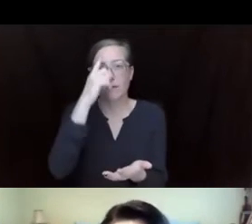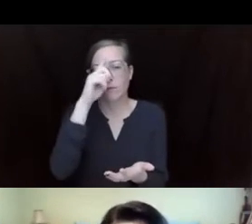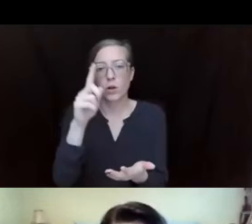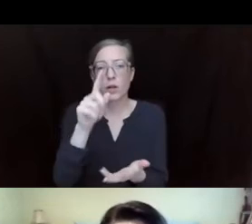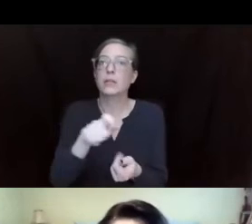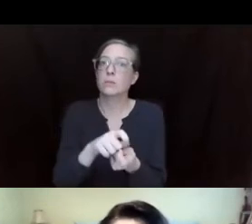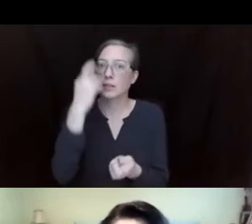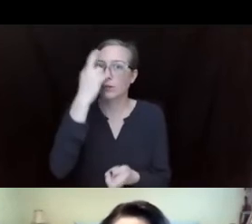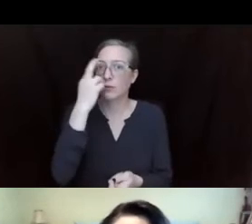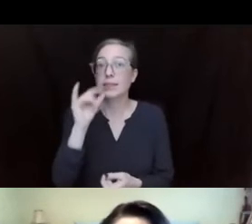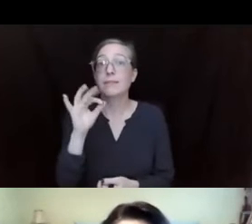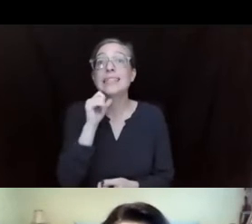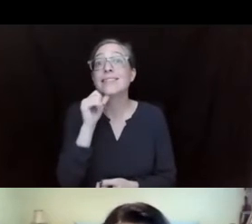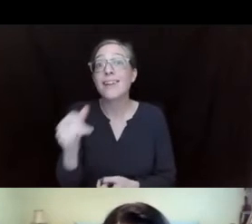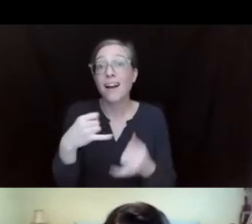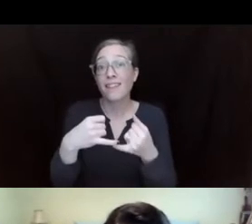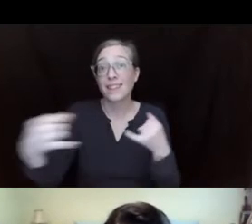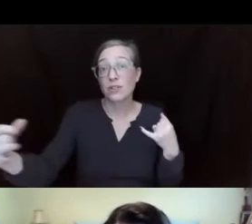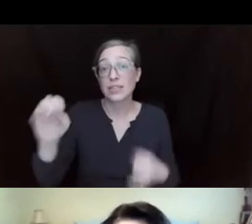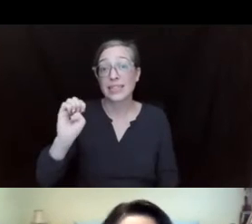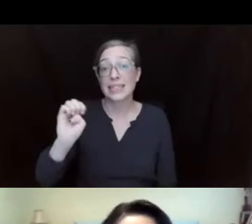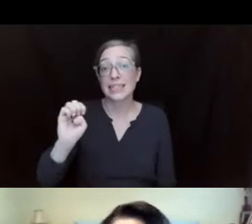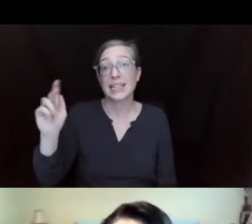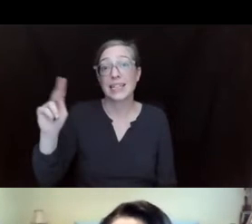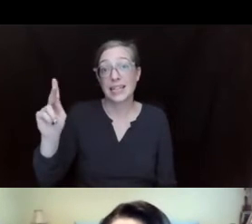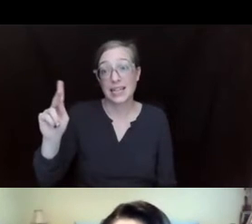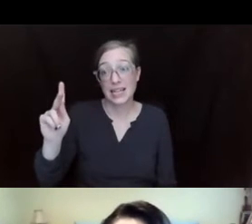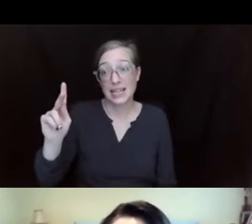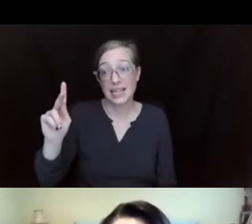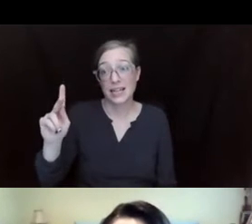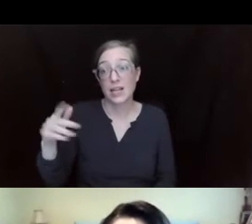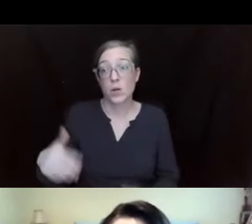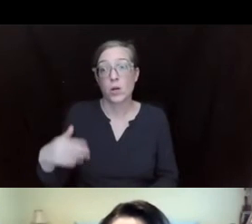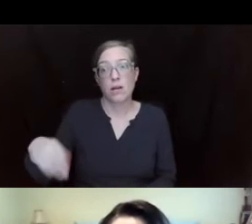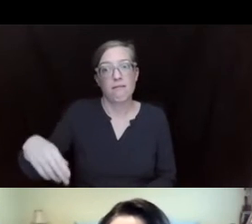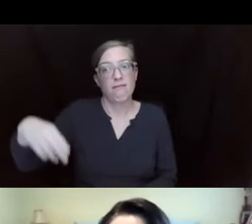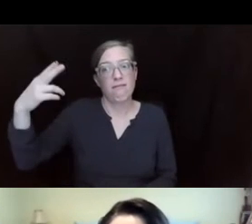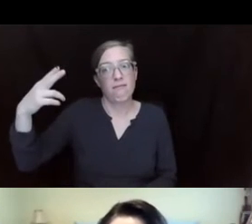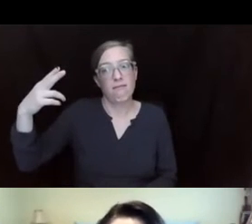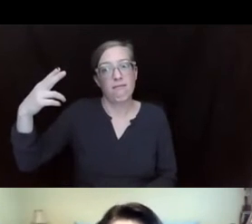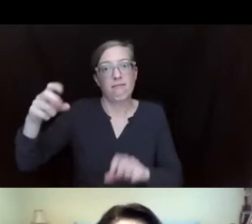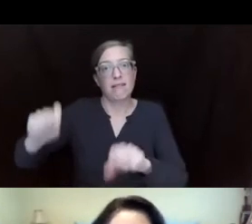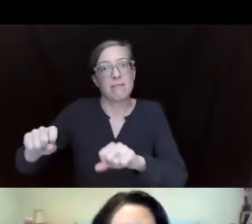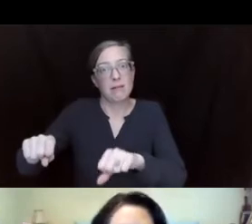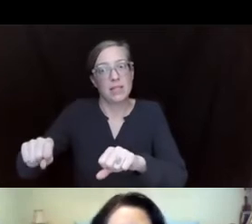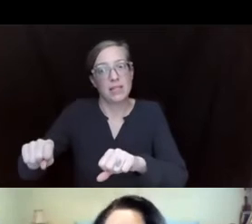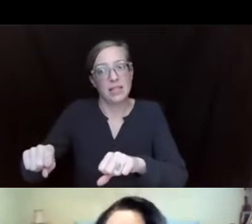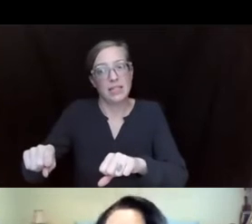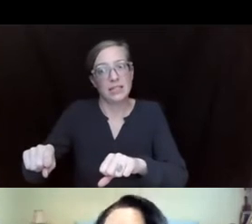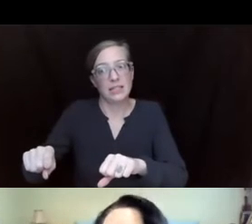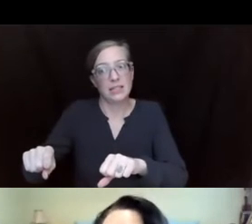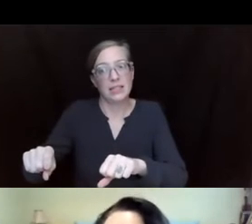nonlinear electrokinetic effects that I mentioned that can have very high discriminatory capabilities, they are only